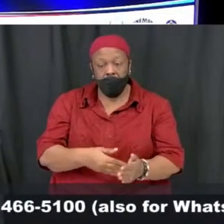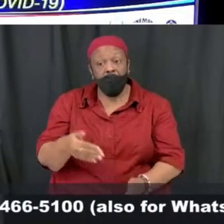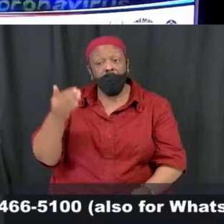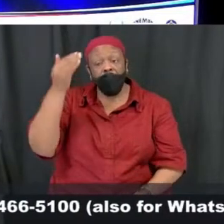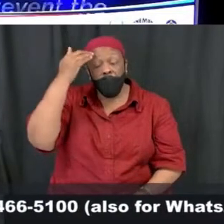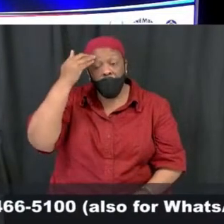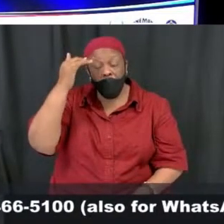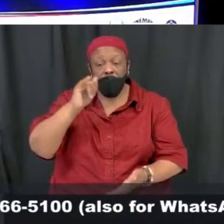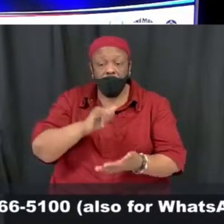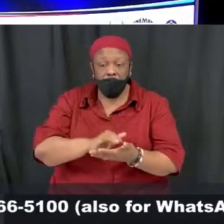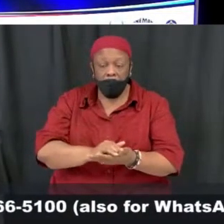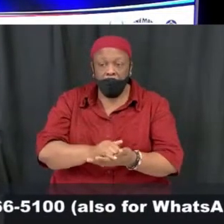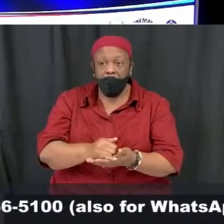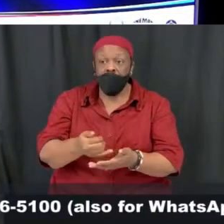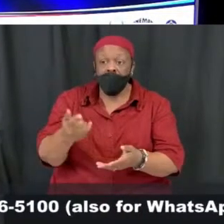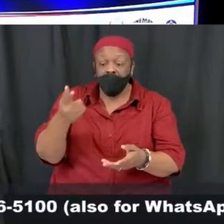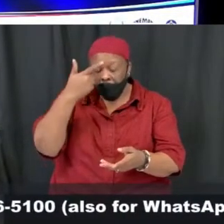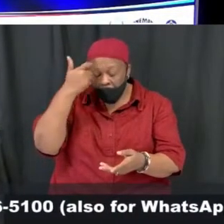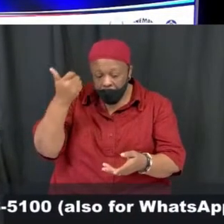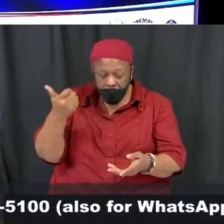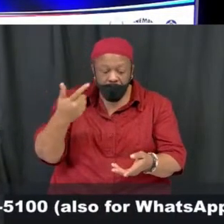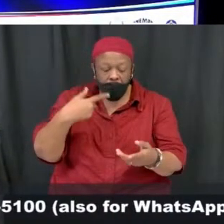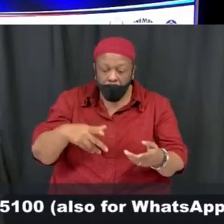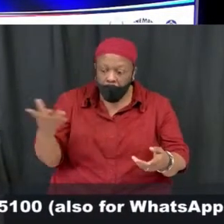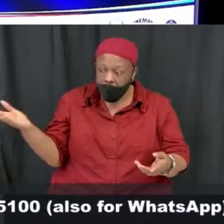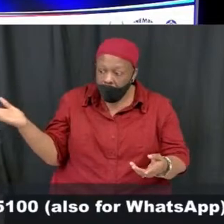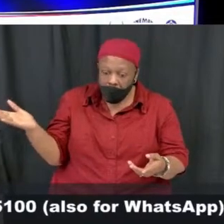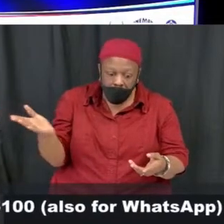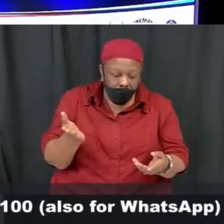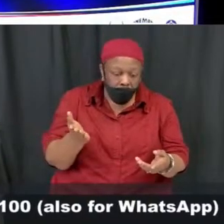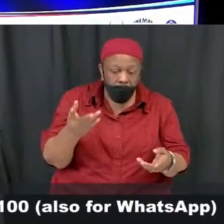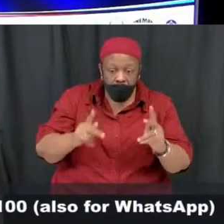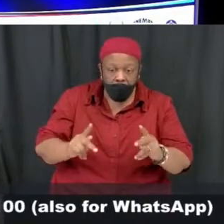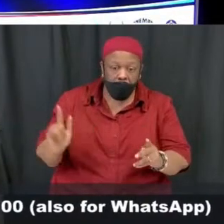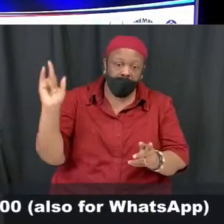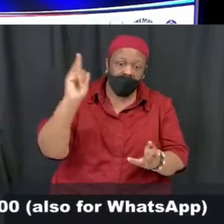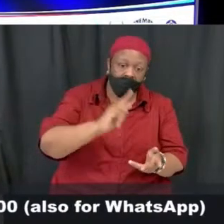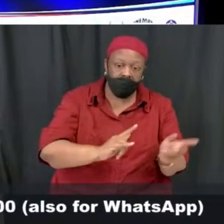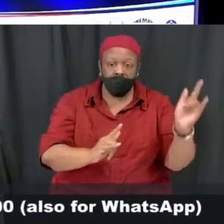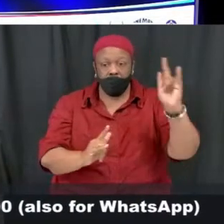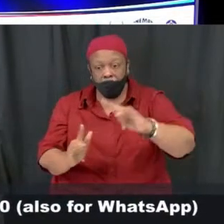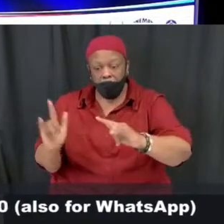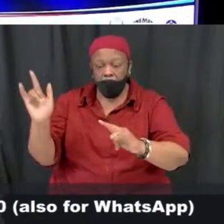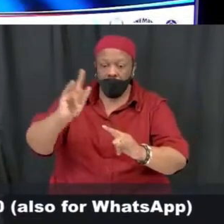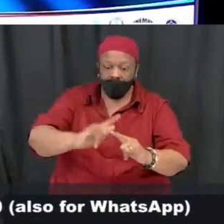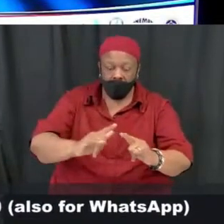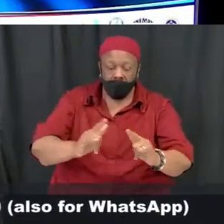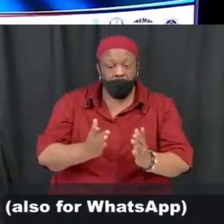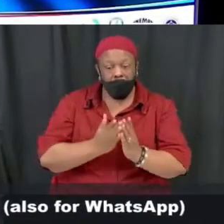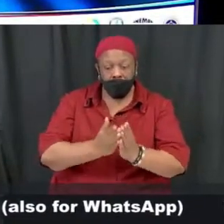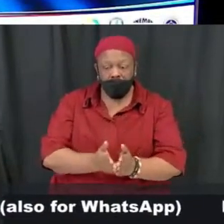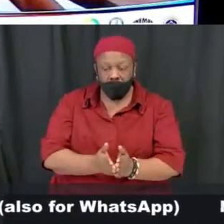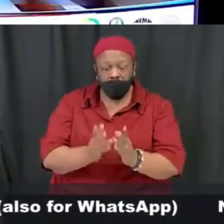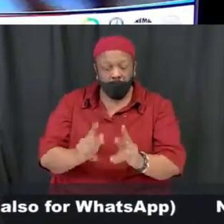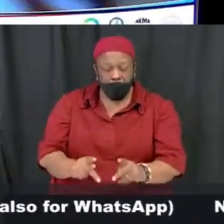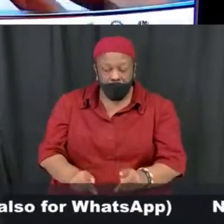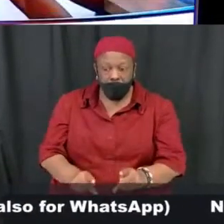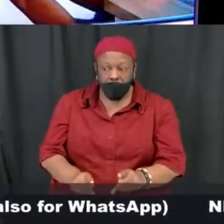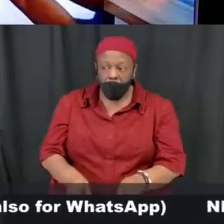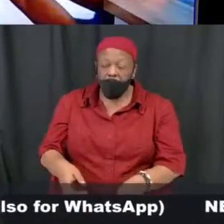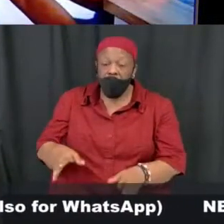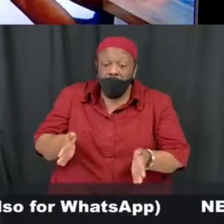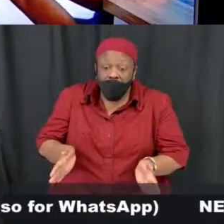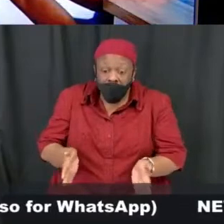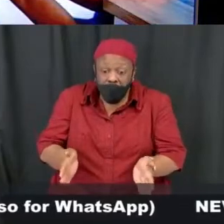entry protocols, that the virus would hitch a ride with someone and get into our community. We urge you not to get